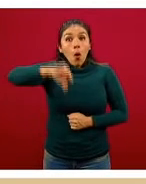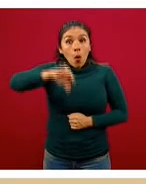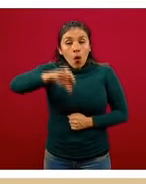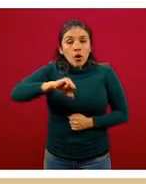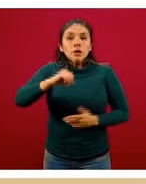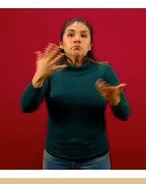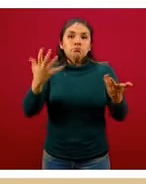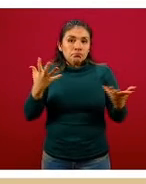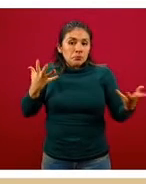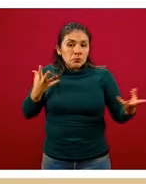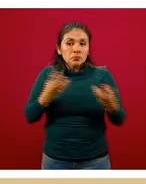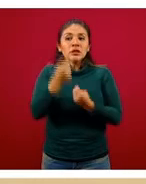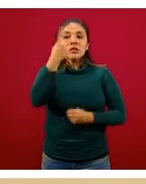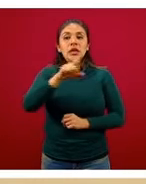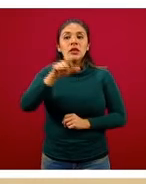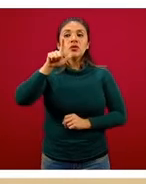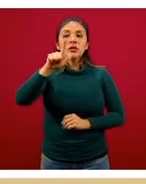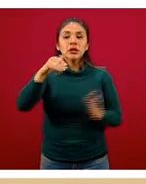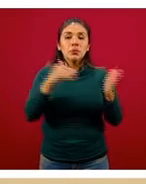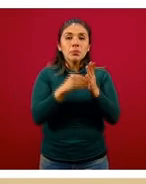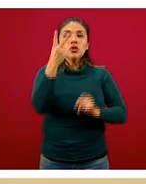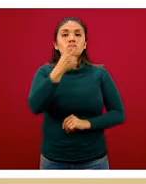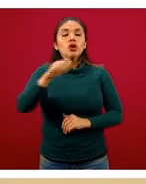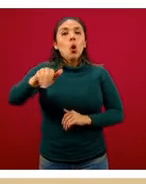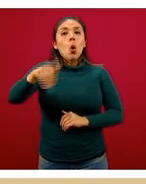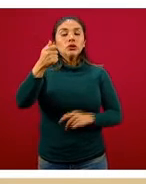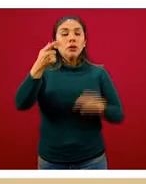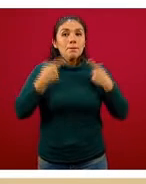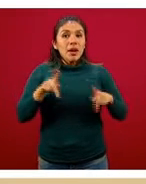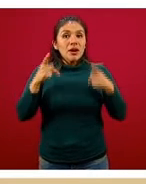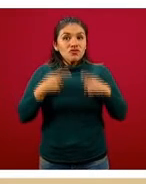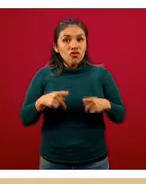2,961 unfortunate deaths. We've had